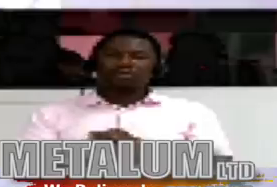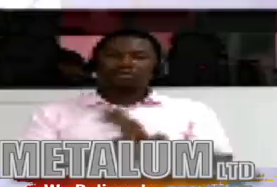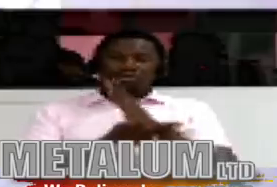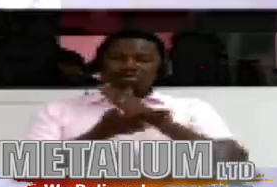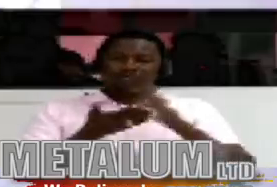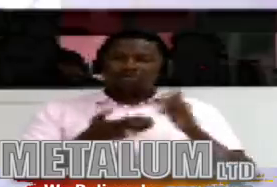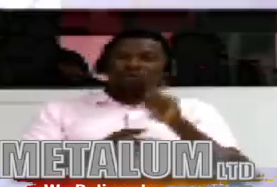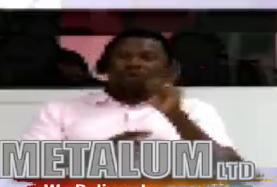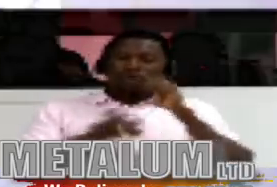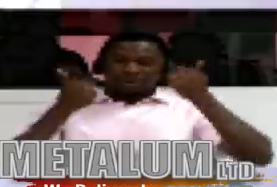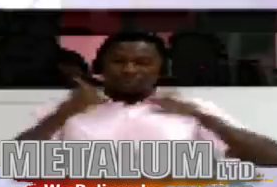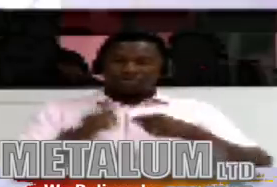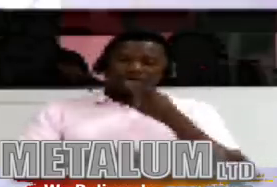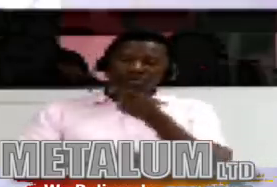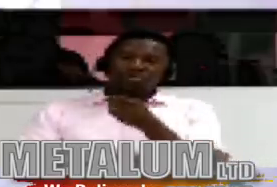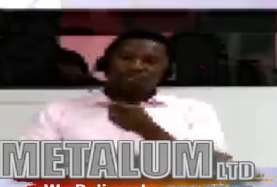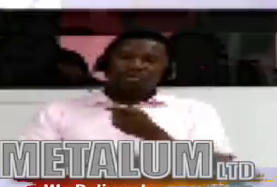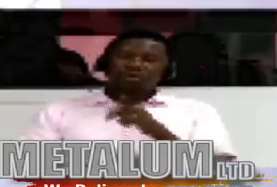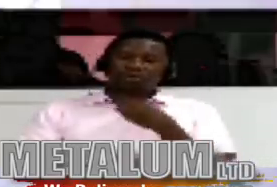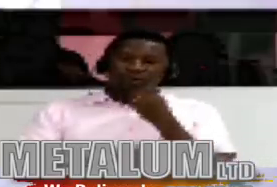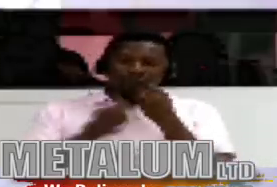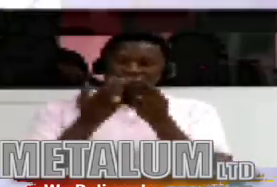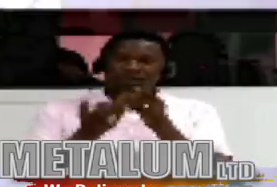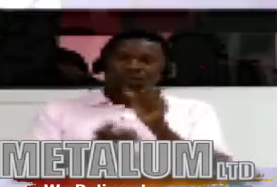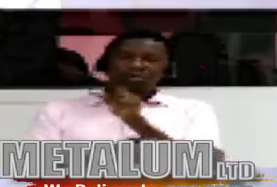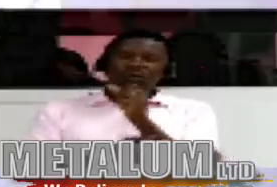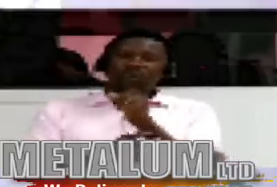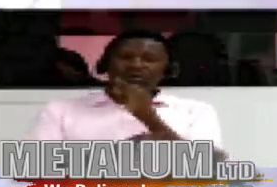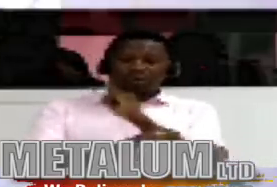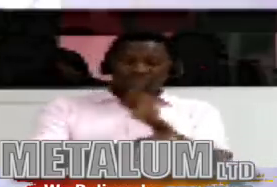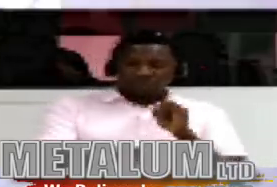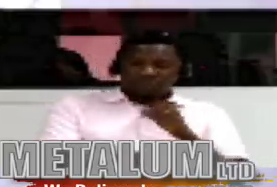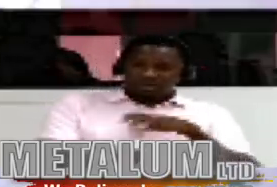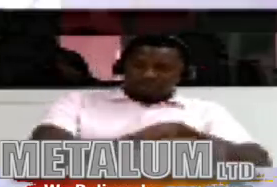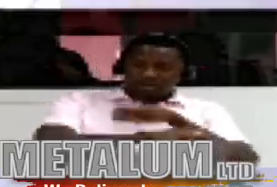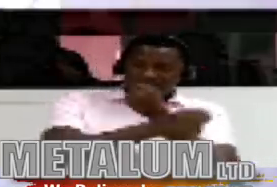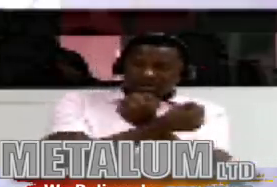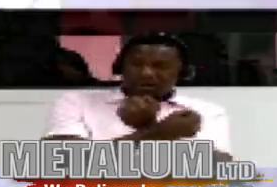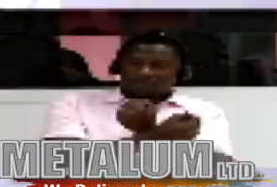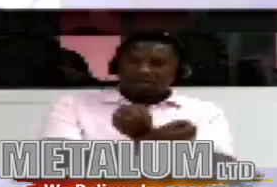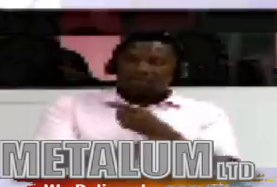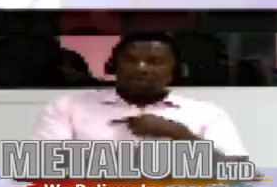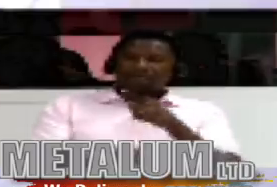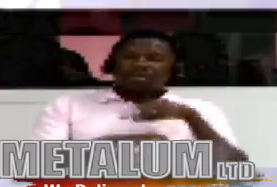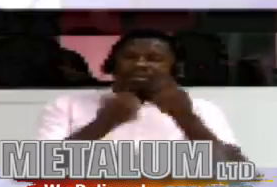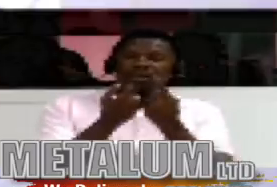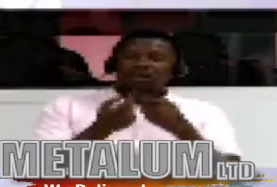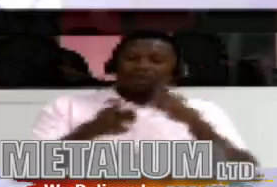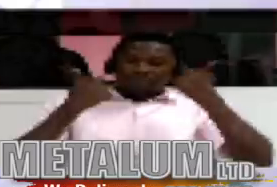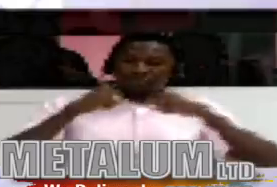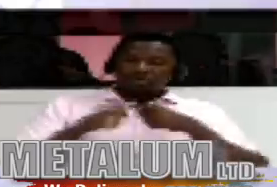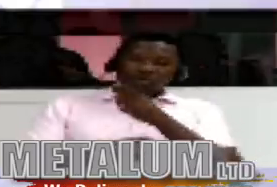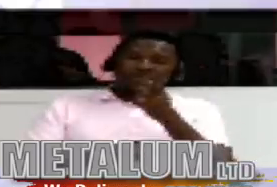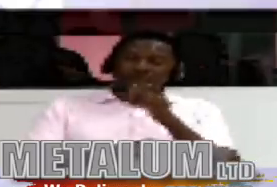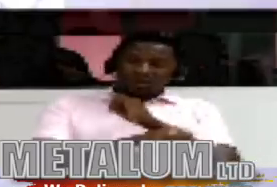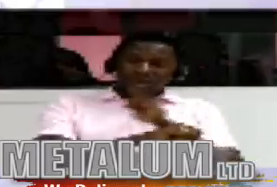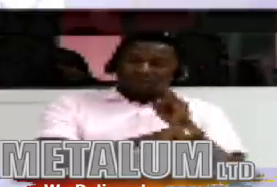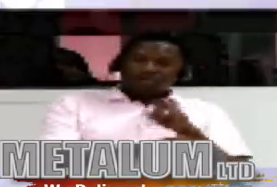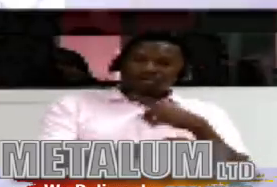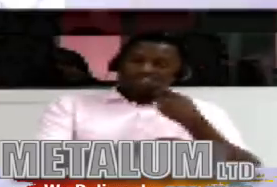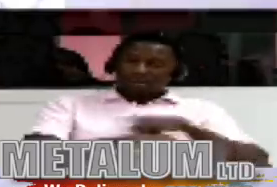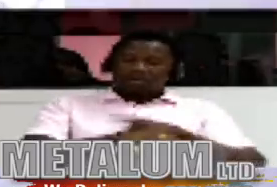Apart from what happened to you, and you mentioned other individuals were arrested, did anything happen to any of those individuals during their